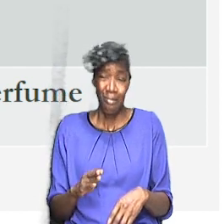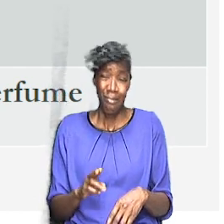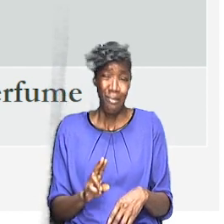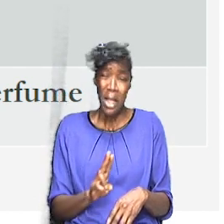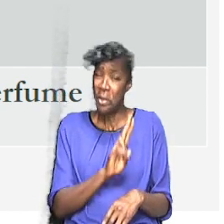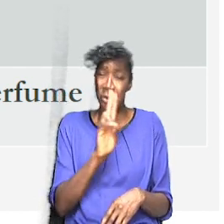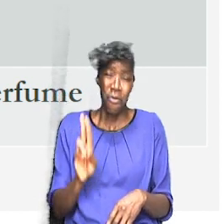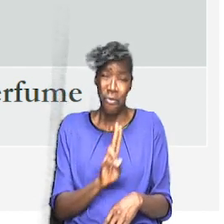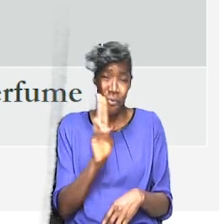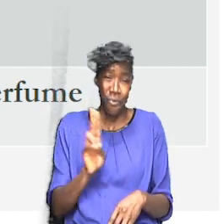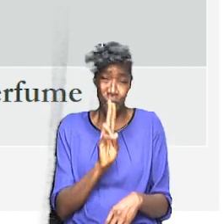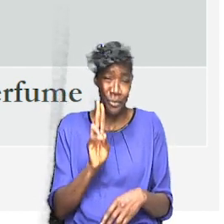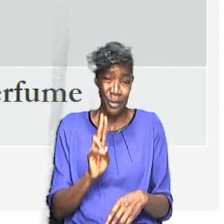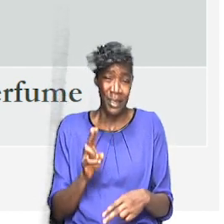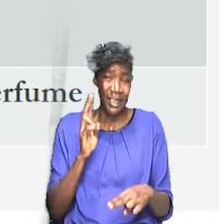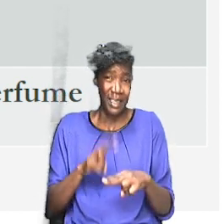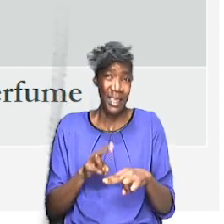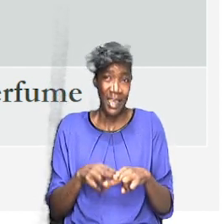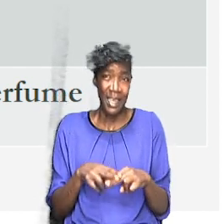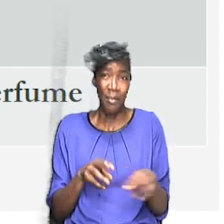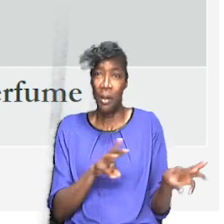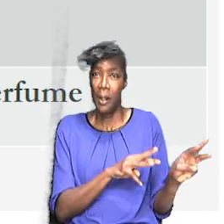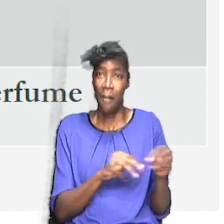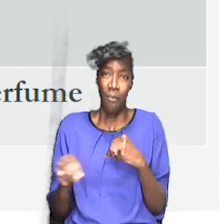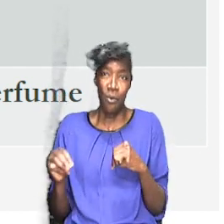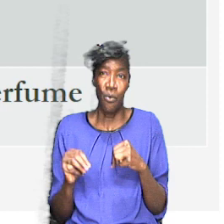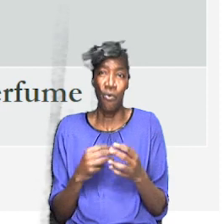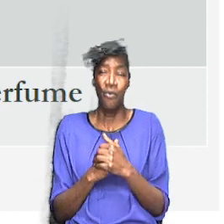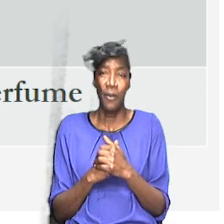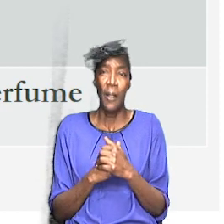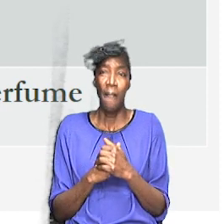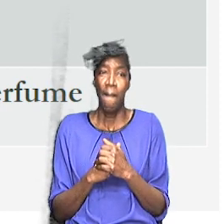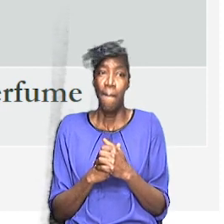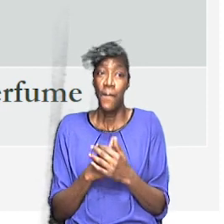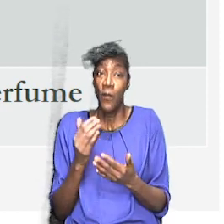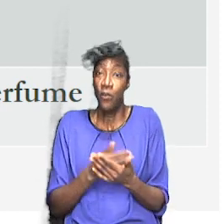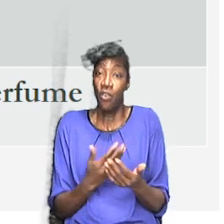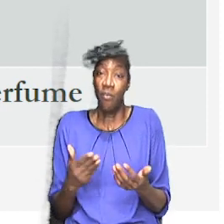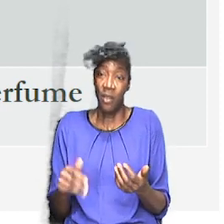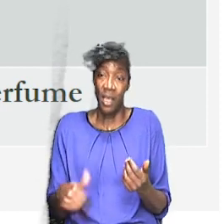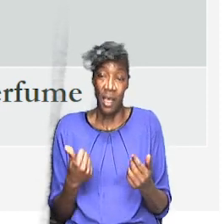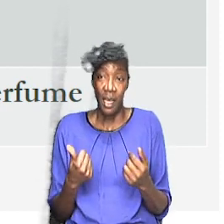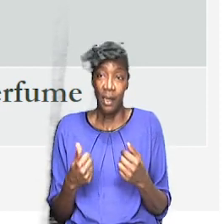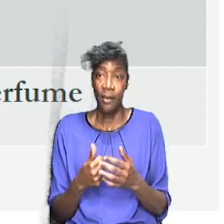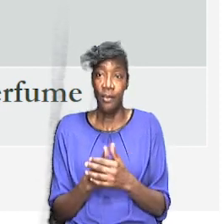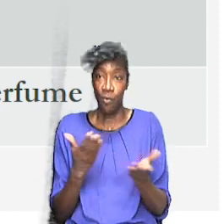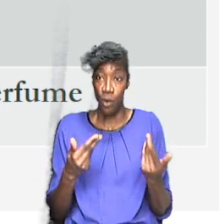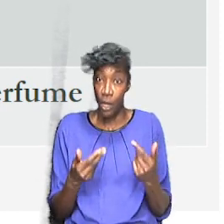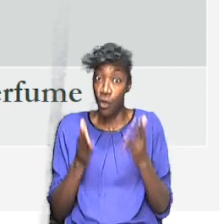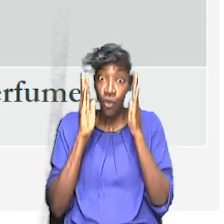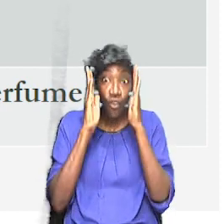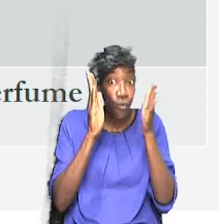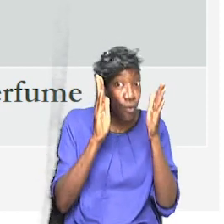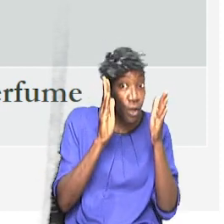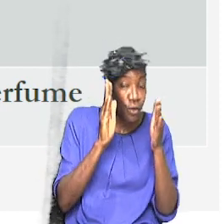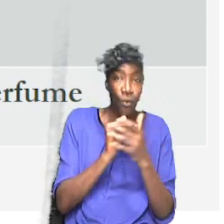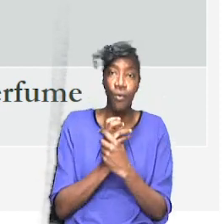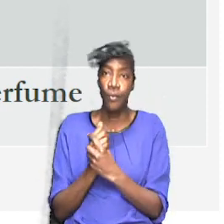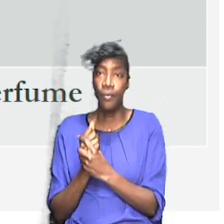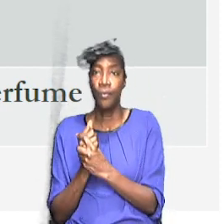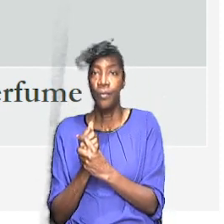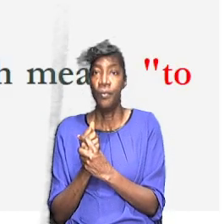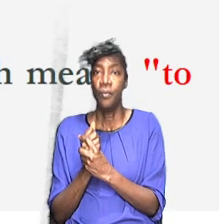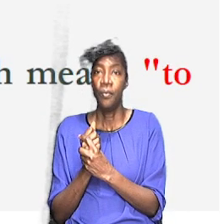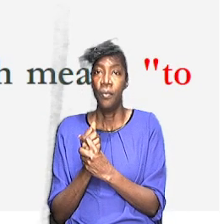name. Now let us move on to something else that I want to bring to our attention. The background as